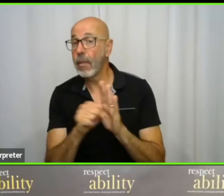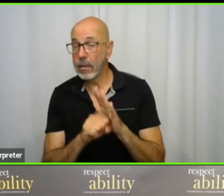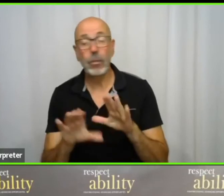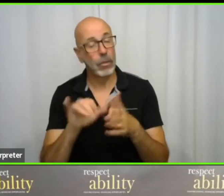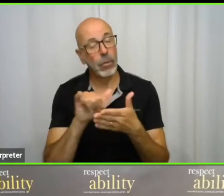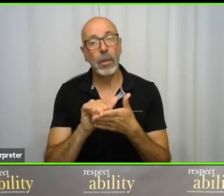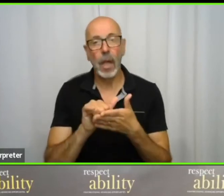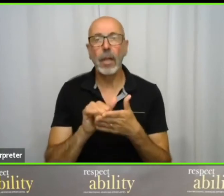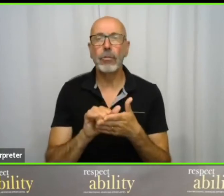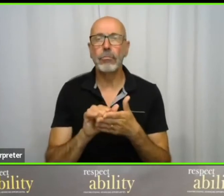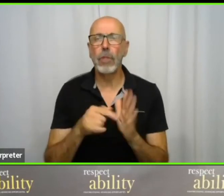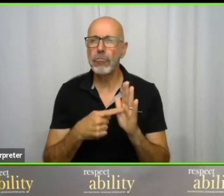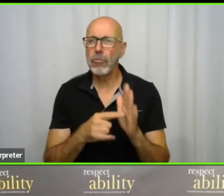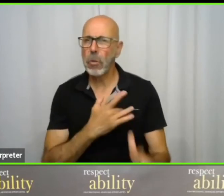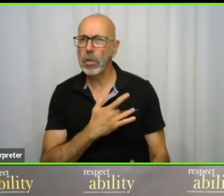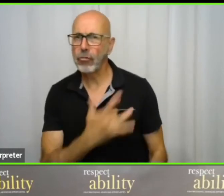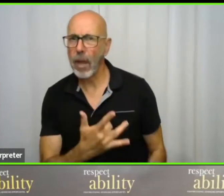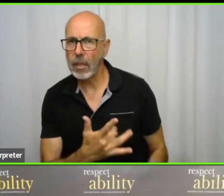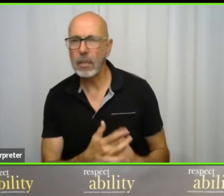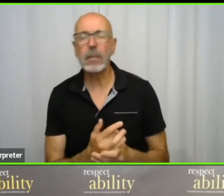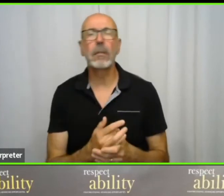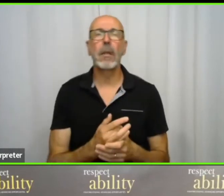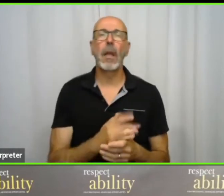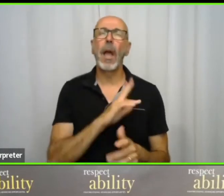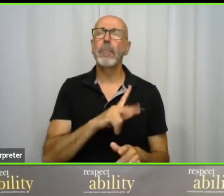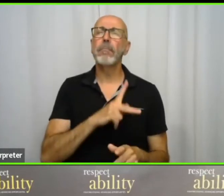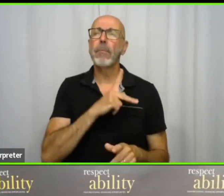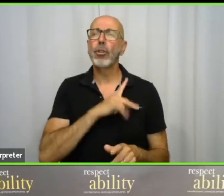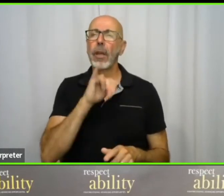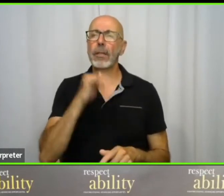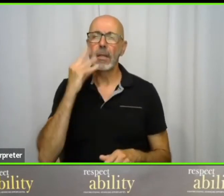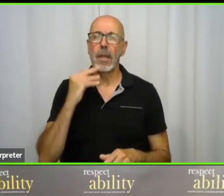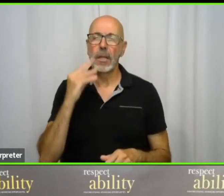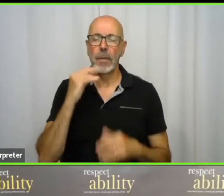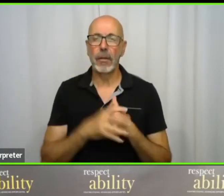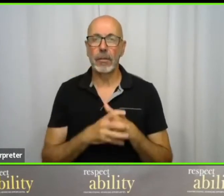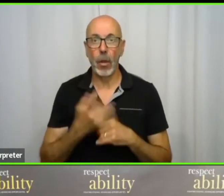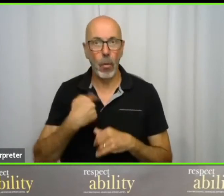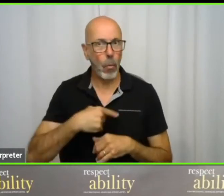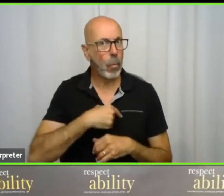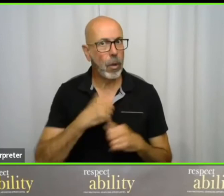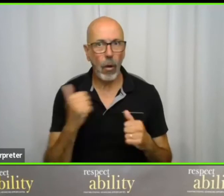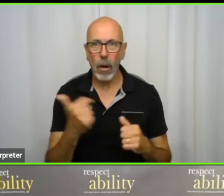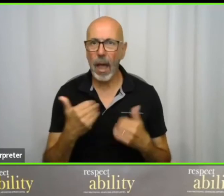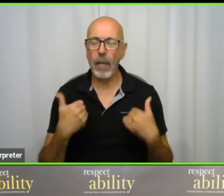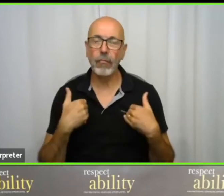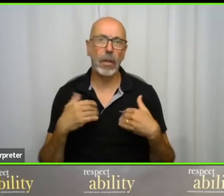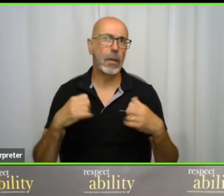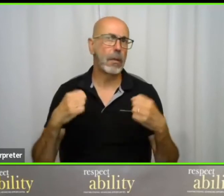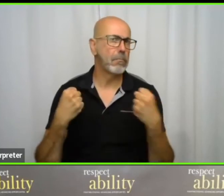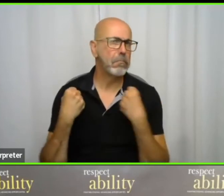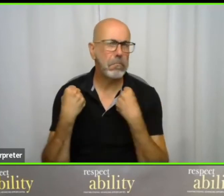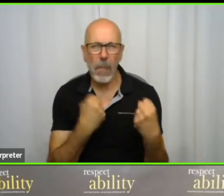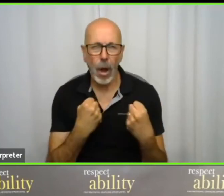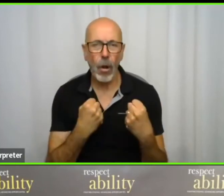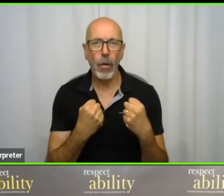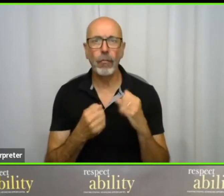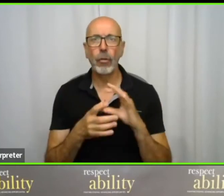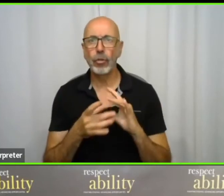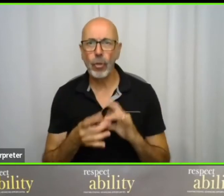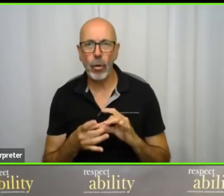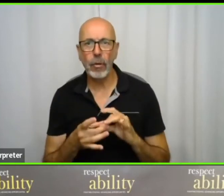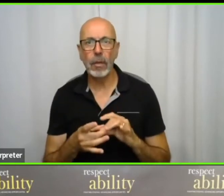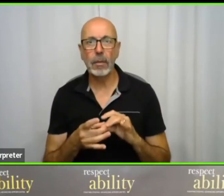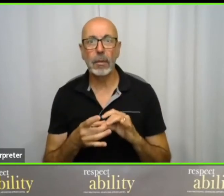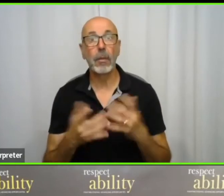showing the trends, and personalizing it. We all have really powerful stories to tell, and it's just a matter of letting the world